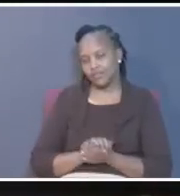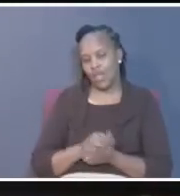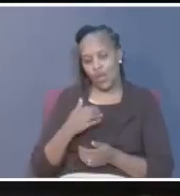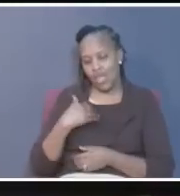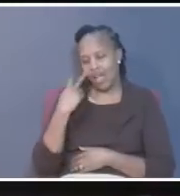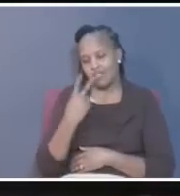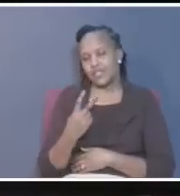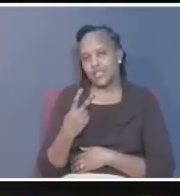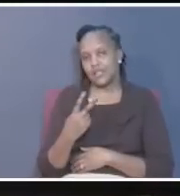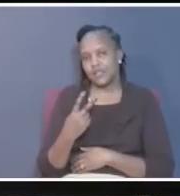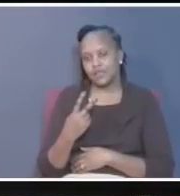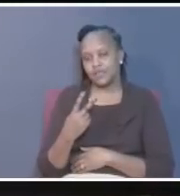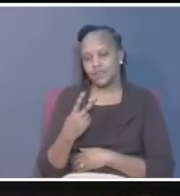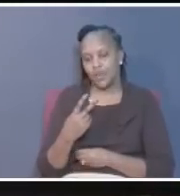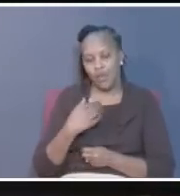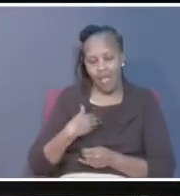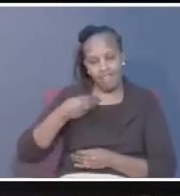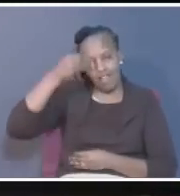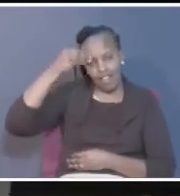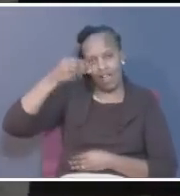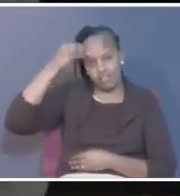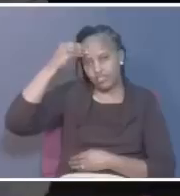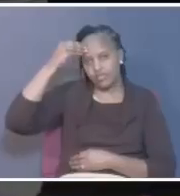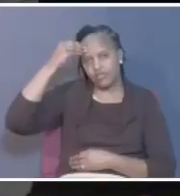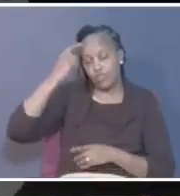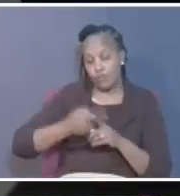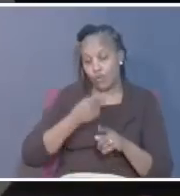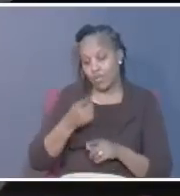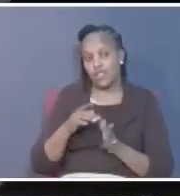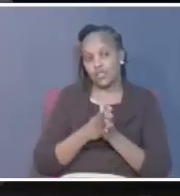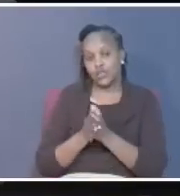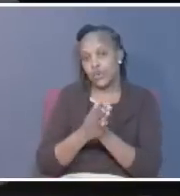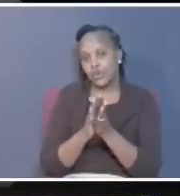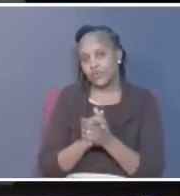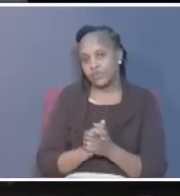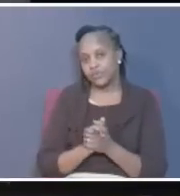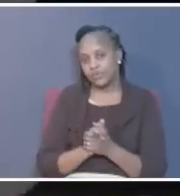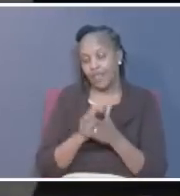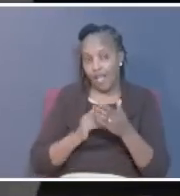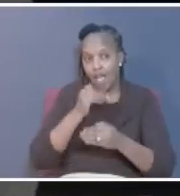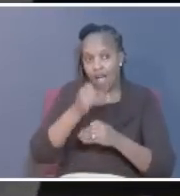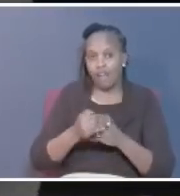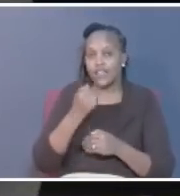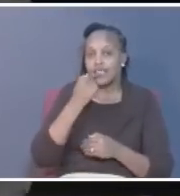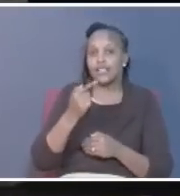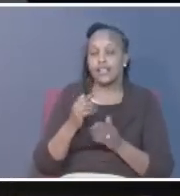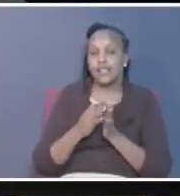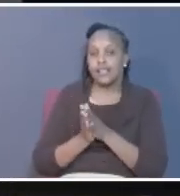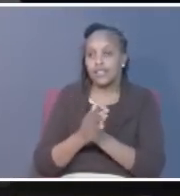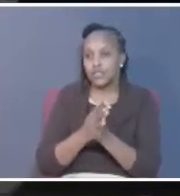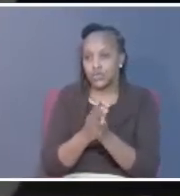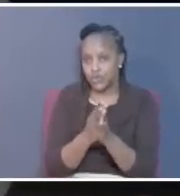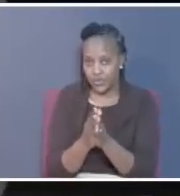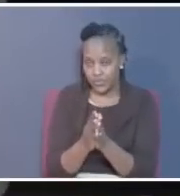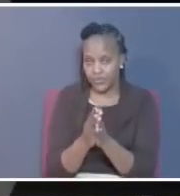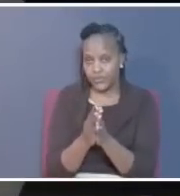the lessons and drawn lessons from the story. And after telling the story and after them